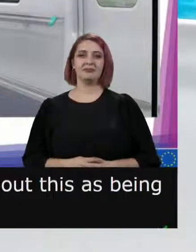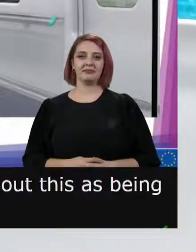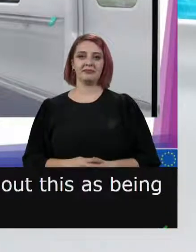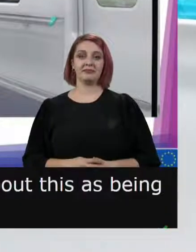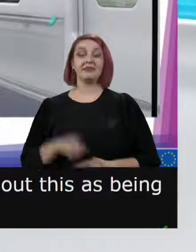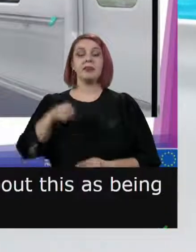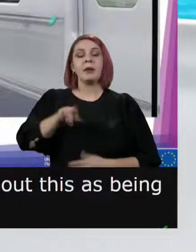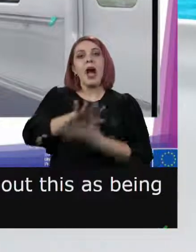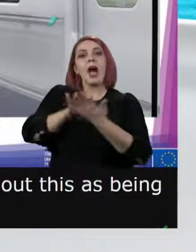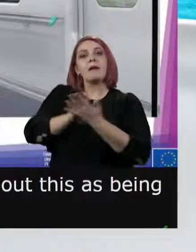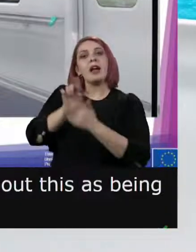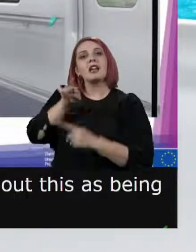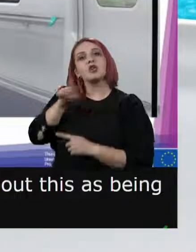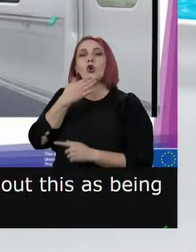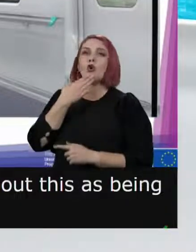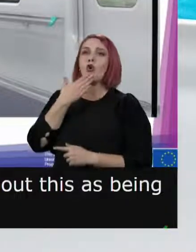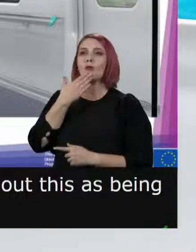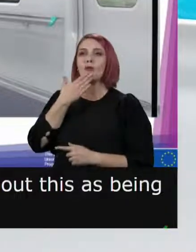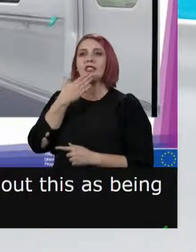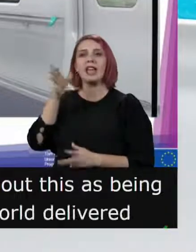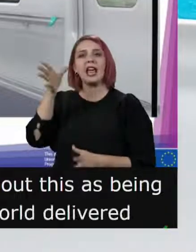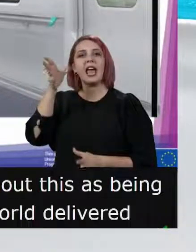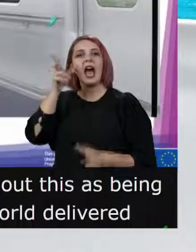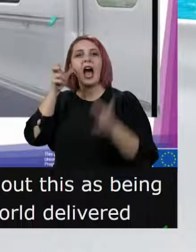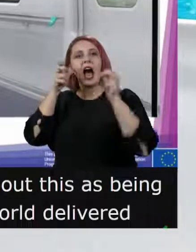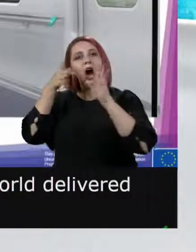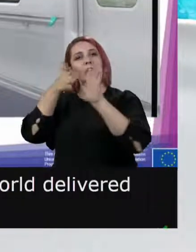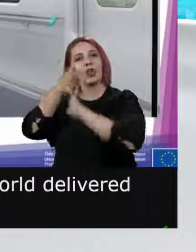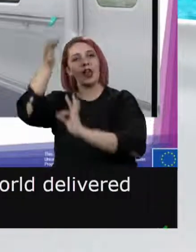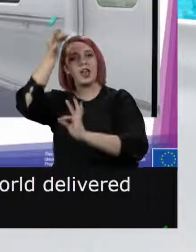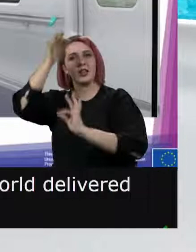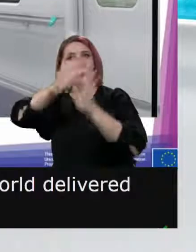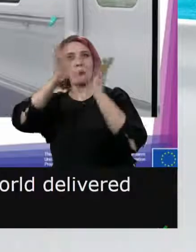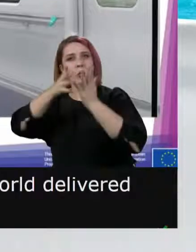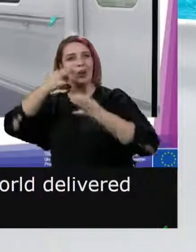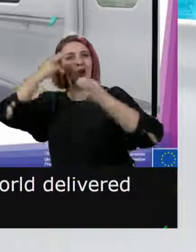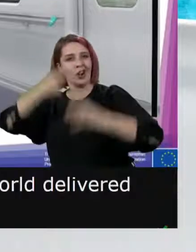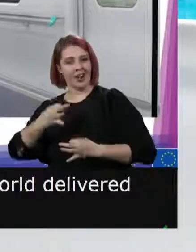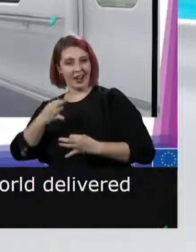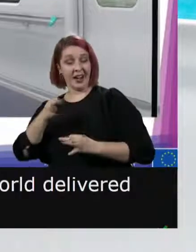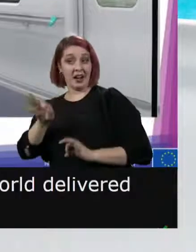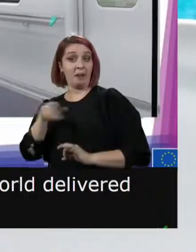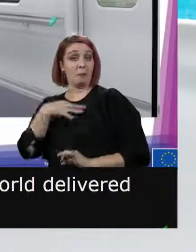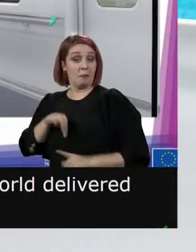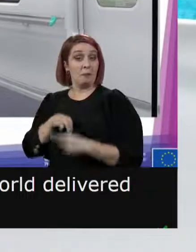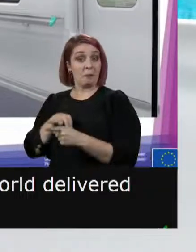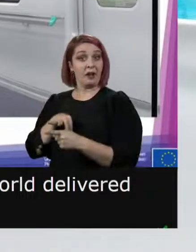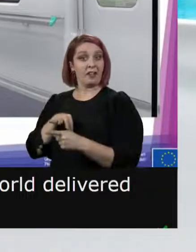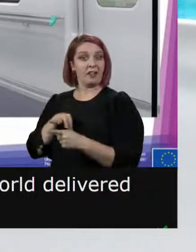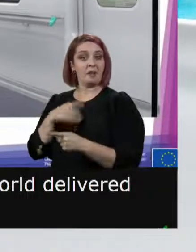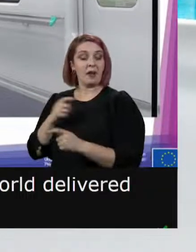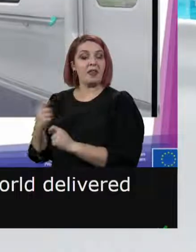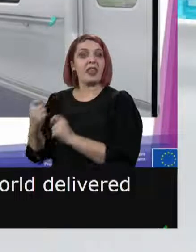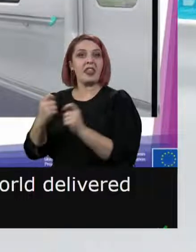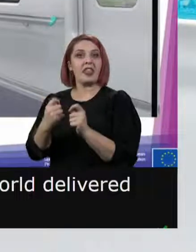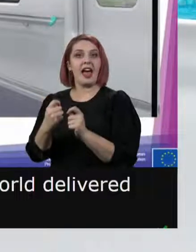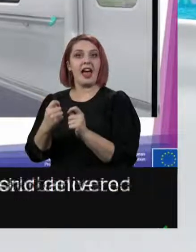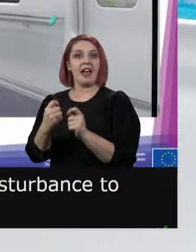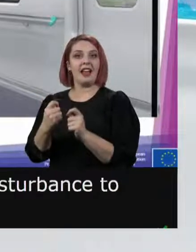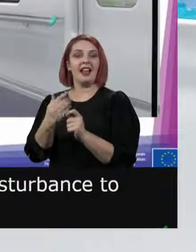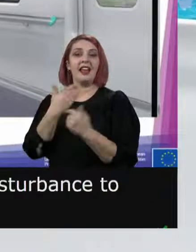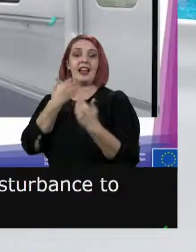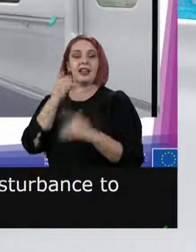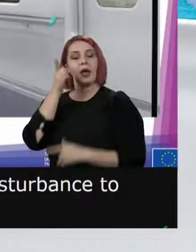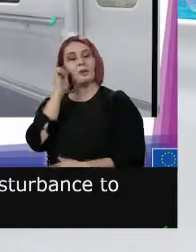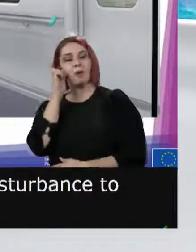world, delivered through a mobile phone to a headset, reducing disturbance to other travelers